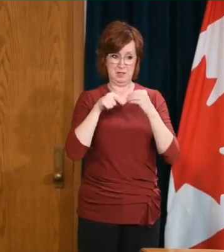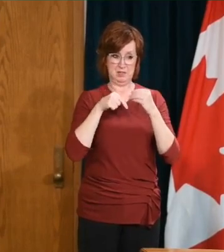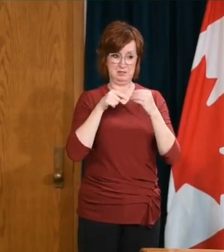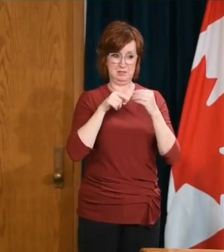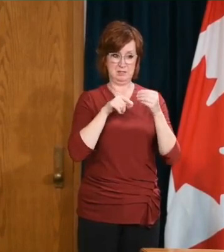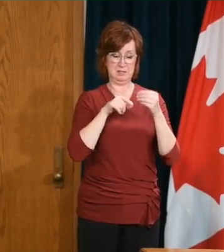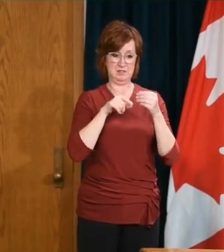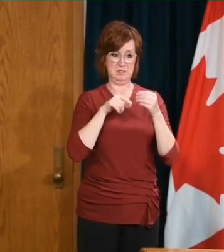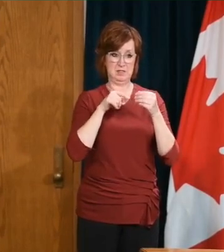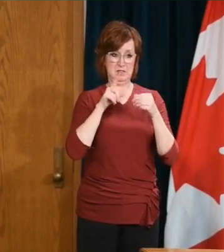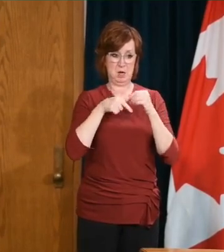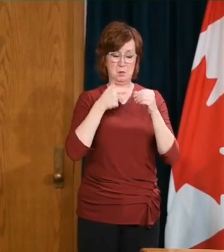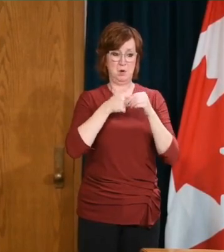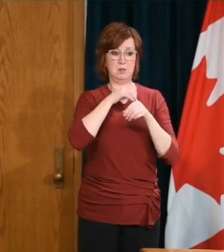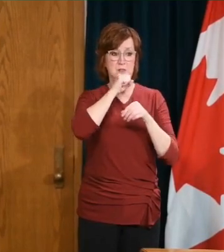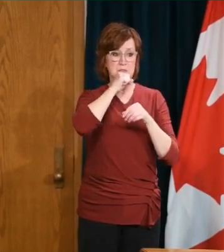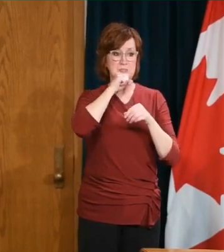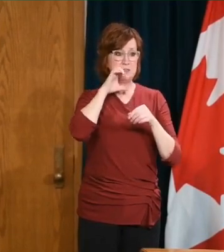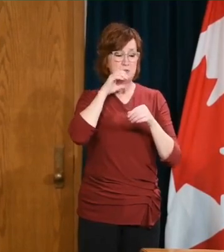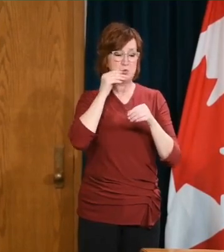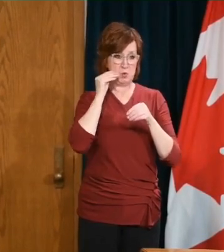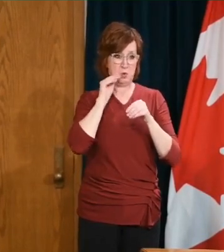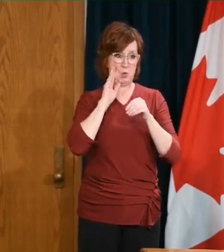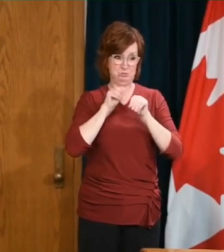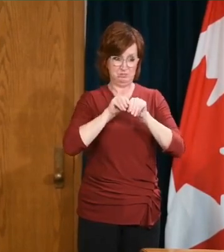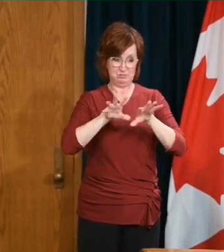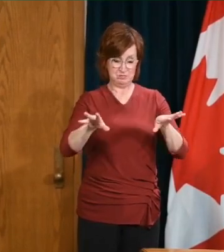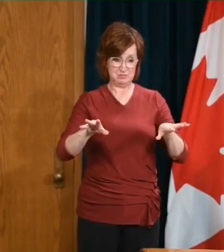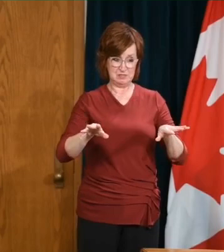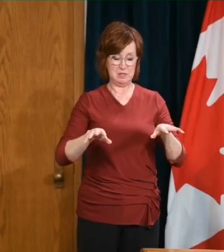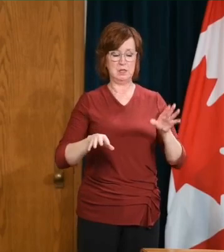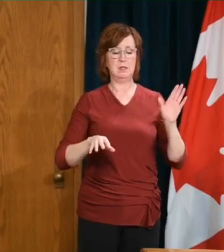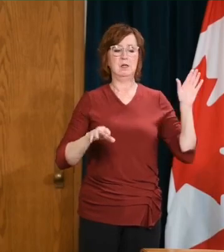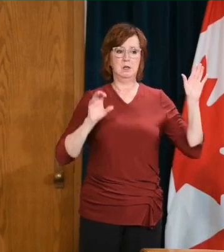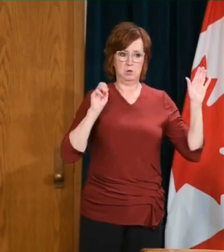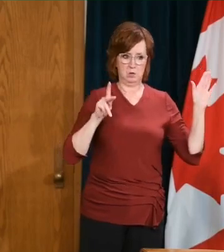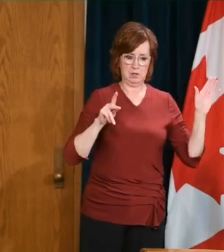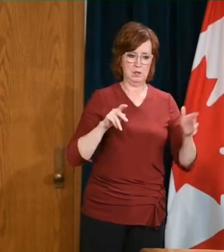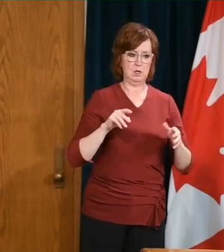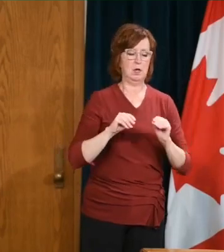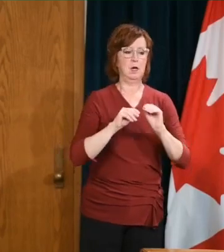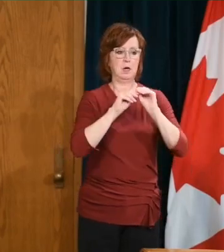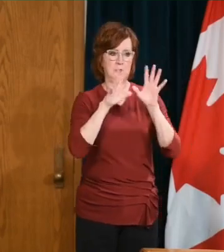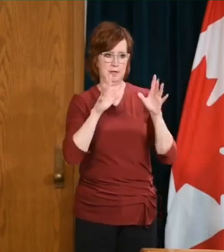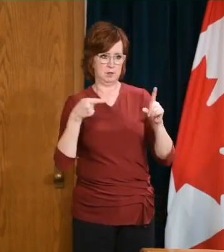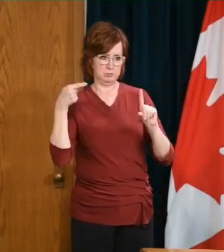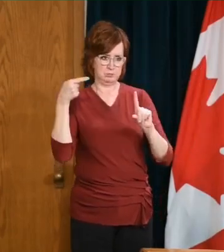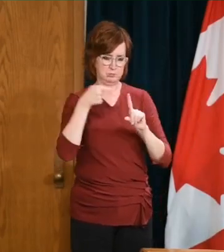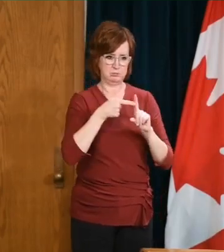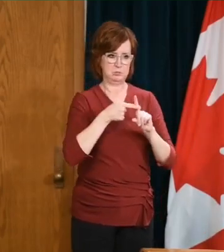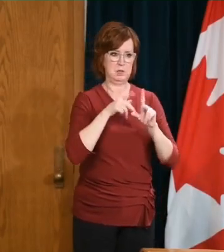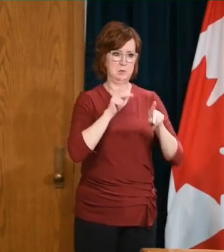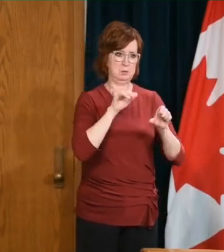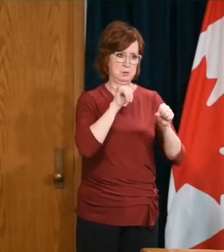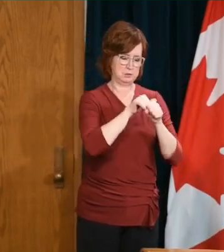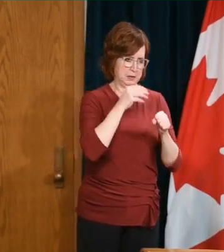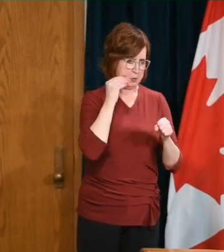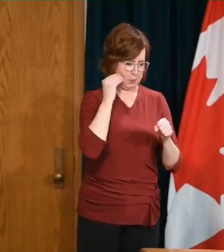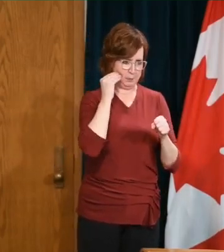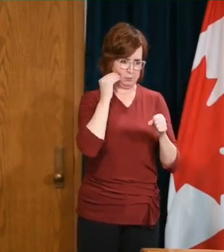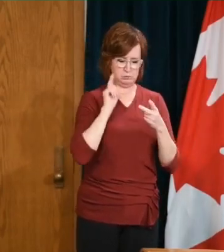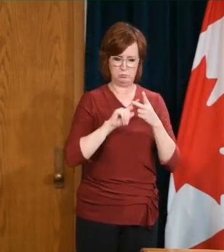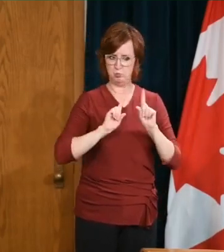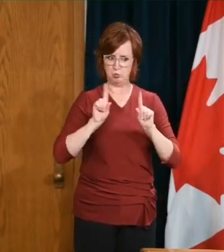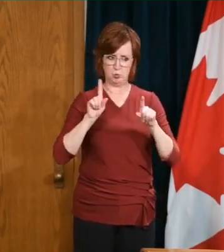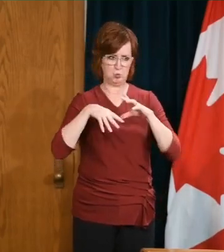we have to be very clear that the order really is for everyone to stay home and not go to gatherings of,